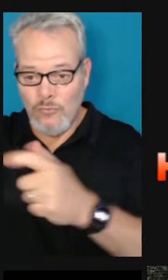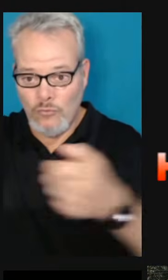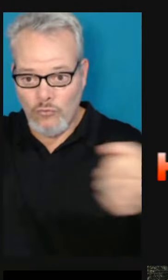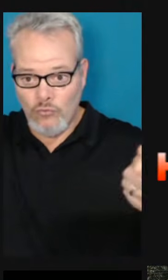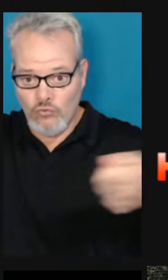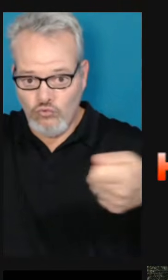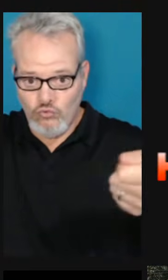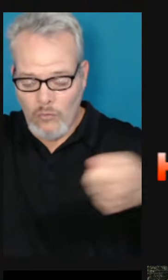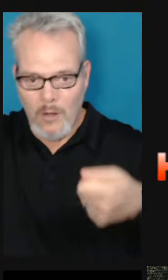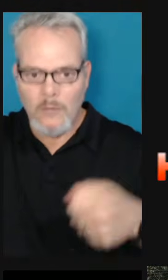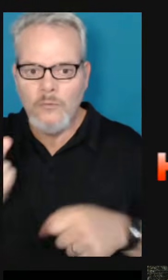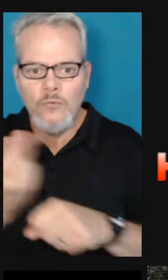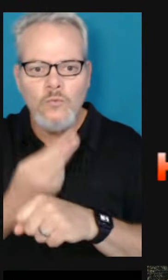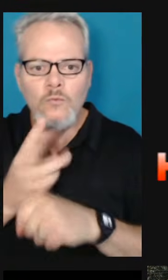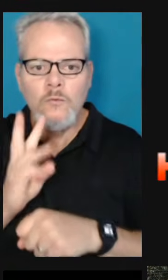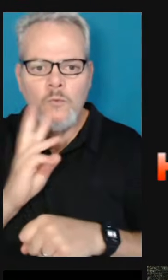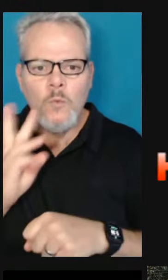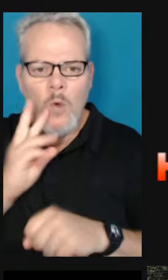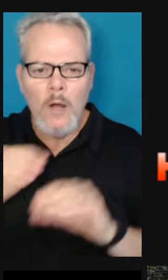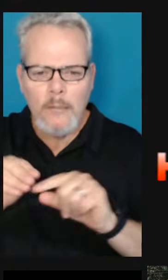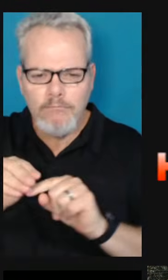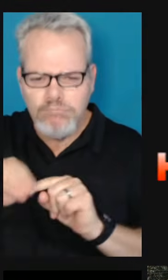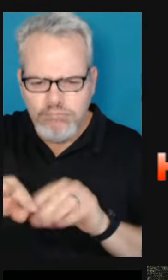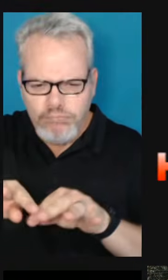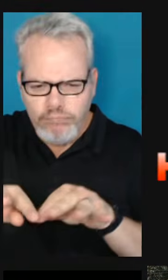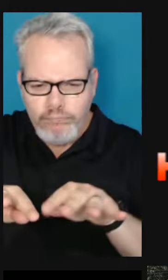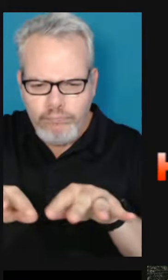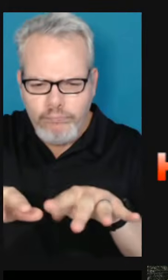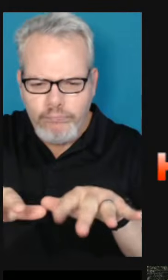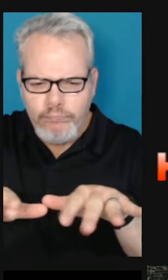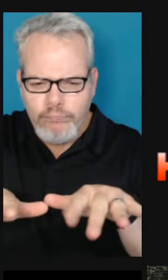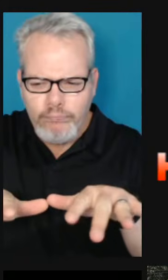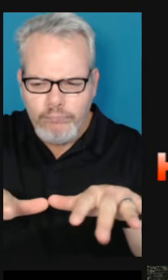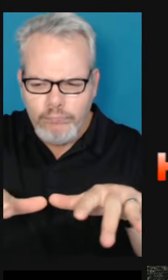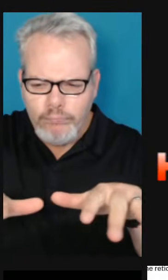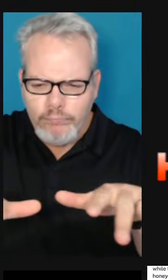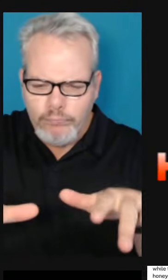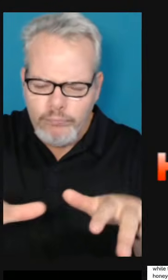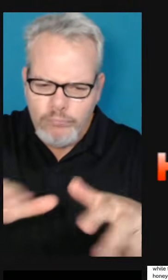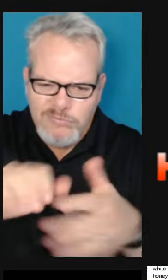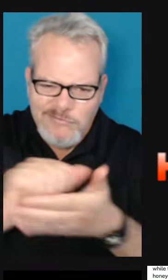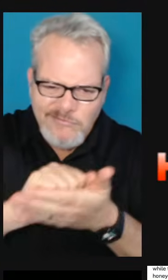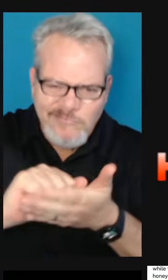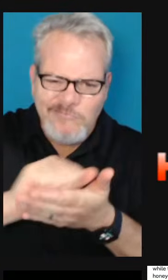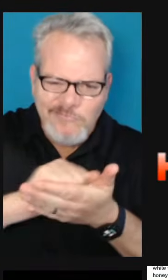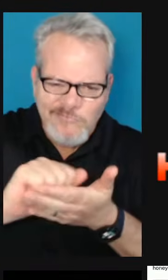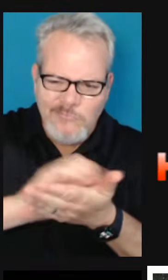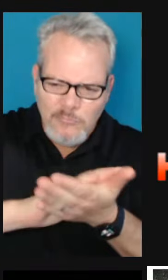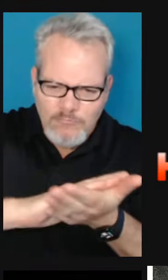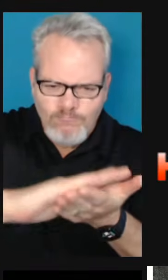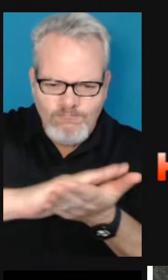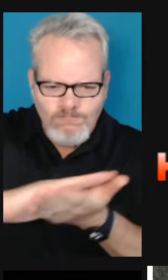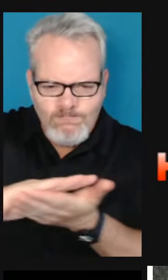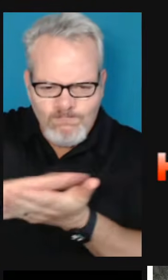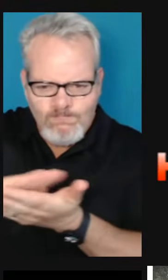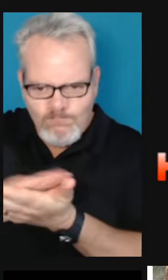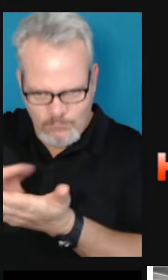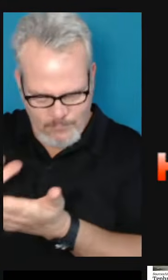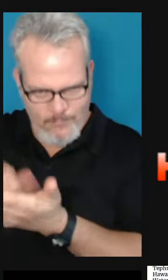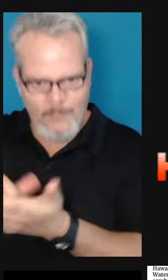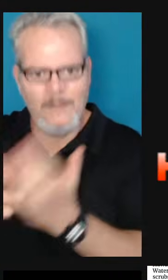the road and then washes the dirt off the side. So that's a technique that's been used here in the